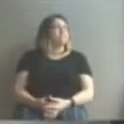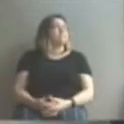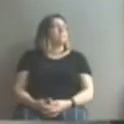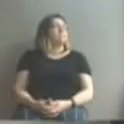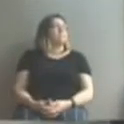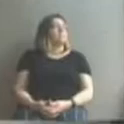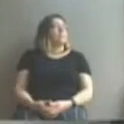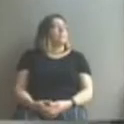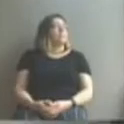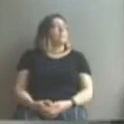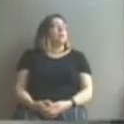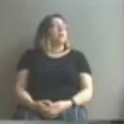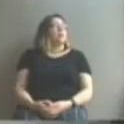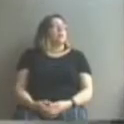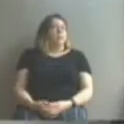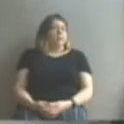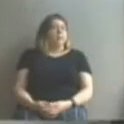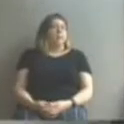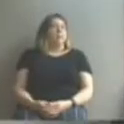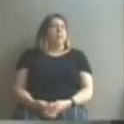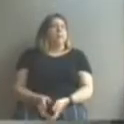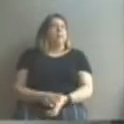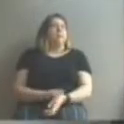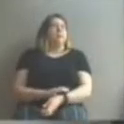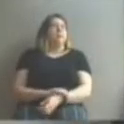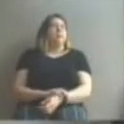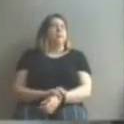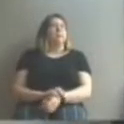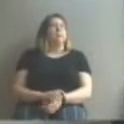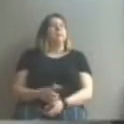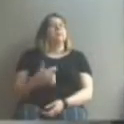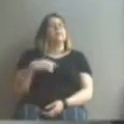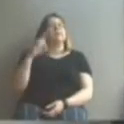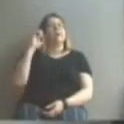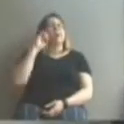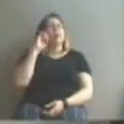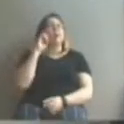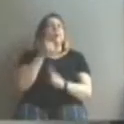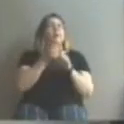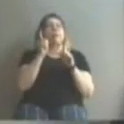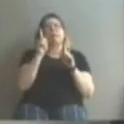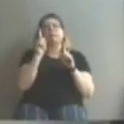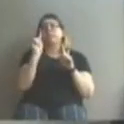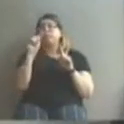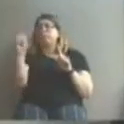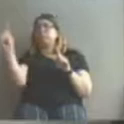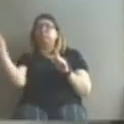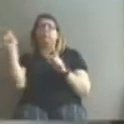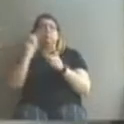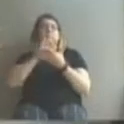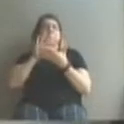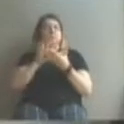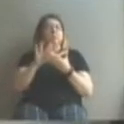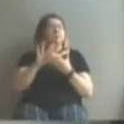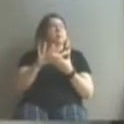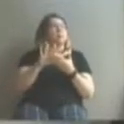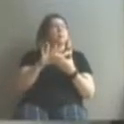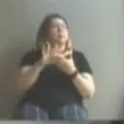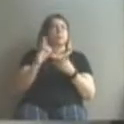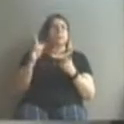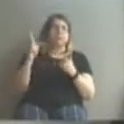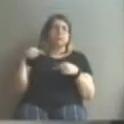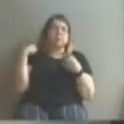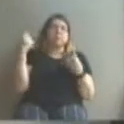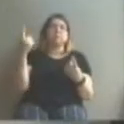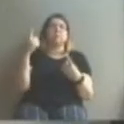Will this, because I've heard from some custodians that there are habitual problems